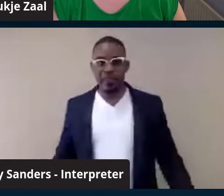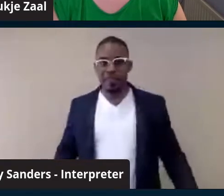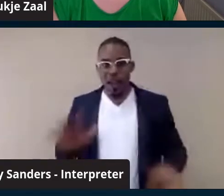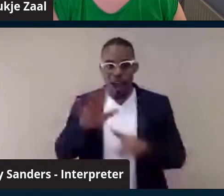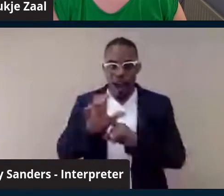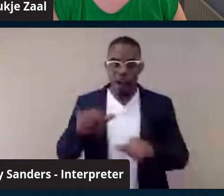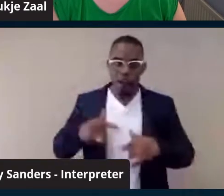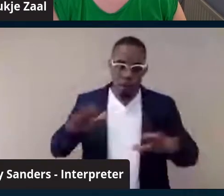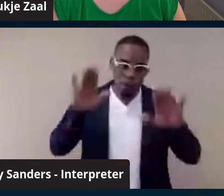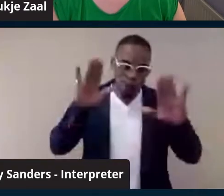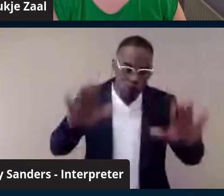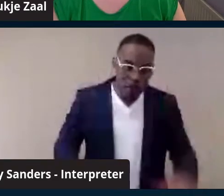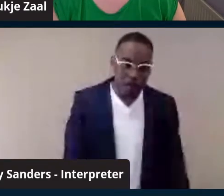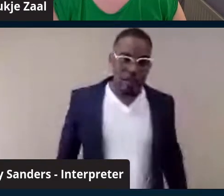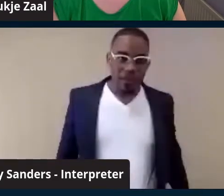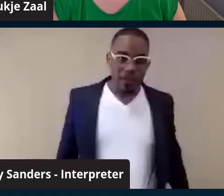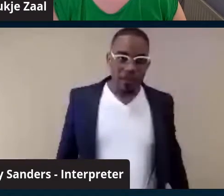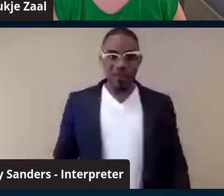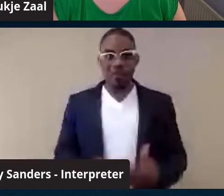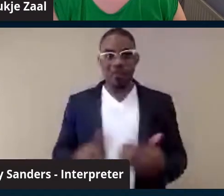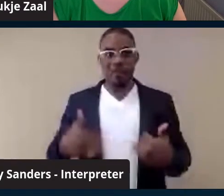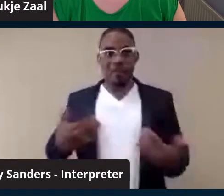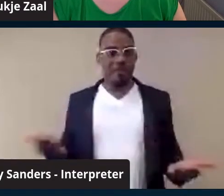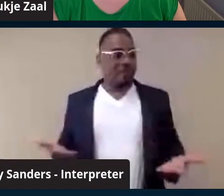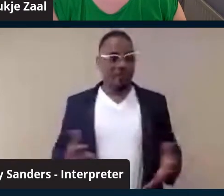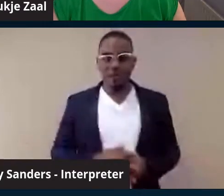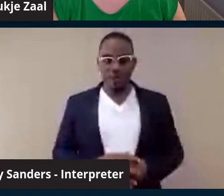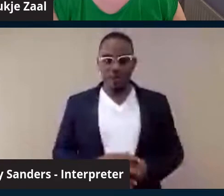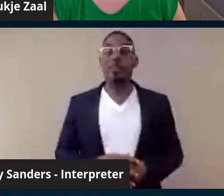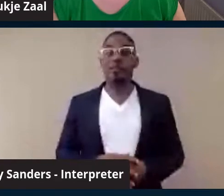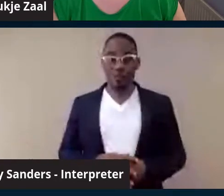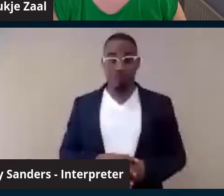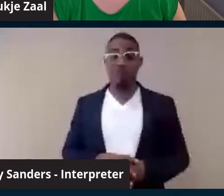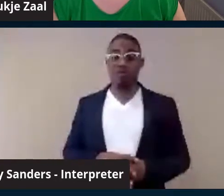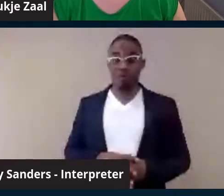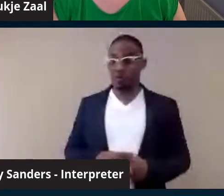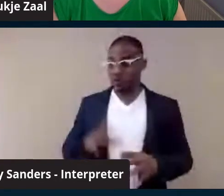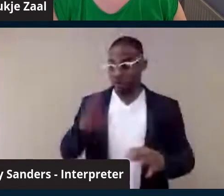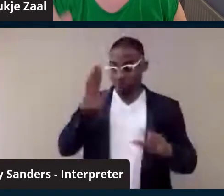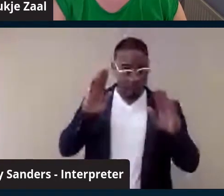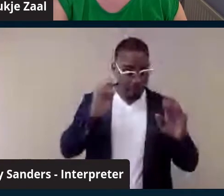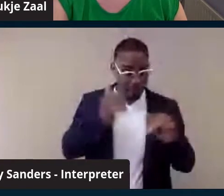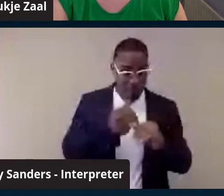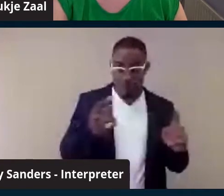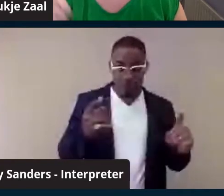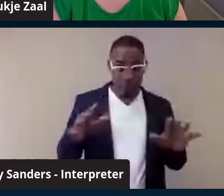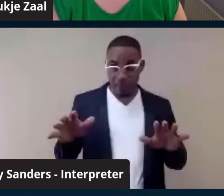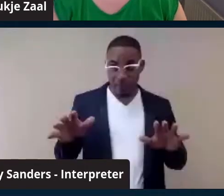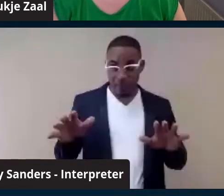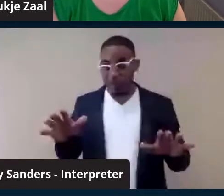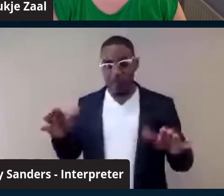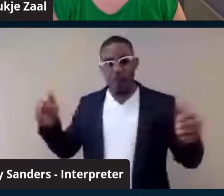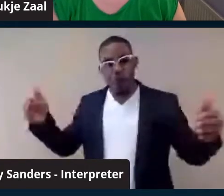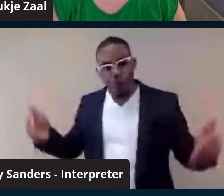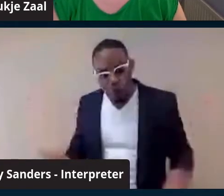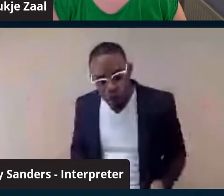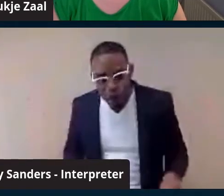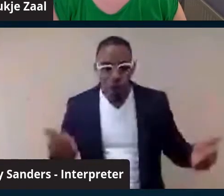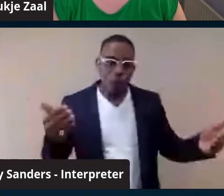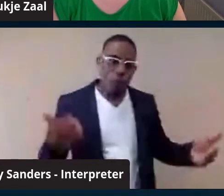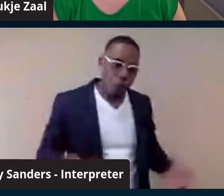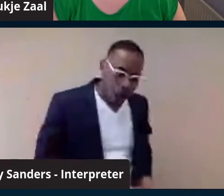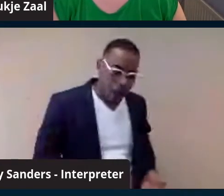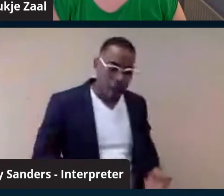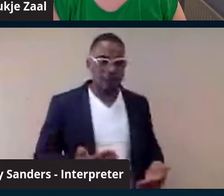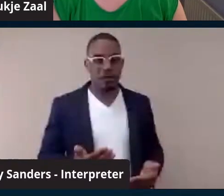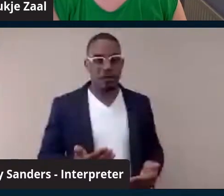great. And nice to have me here. Yes. Hi, everyone. Welcome. Hi, It welcome. must be a nice